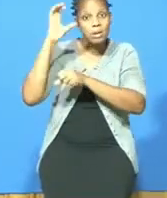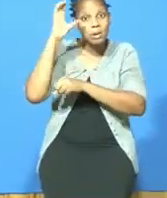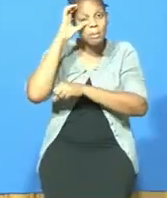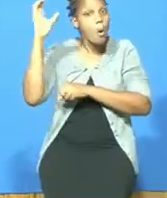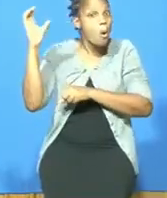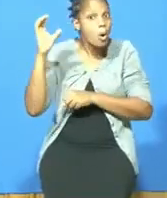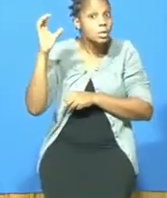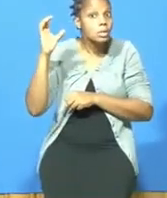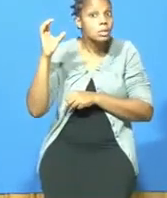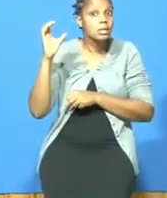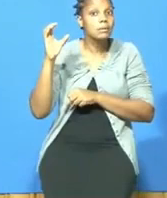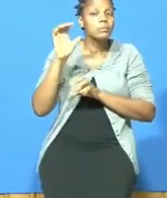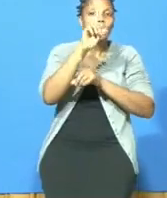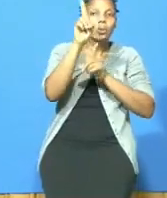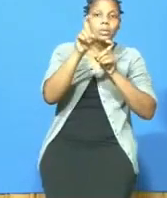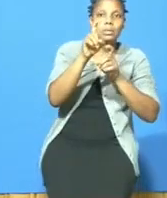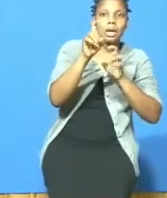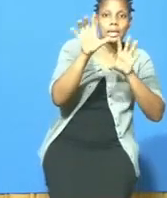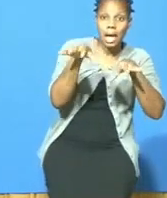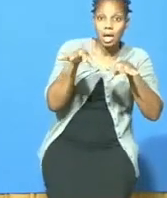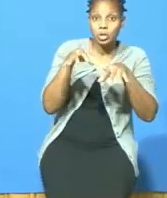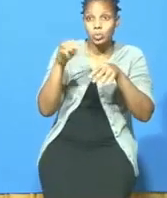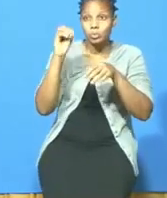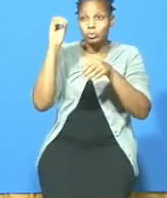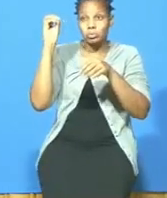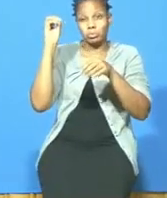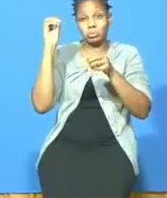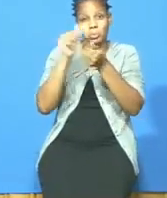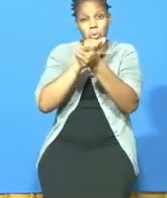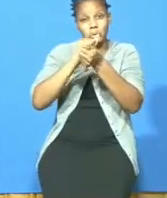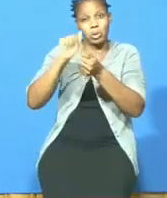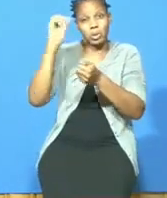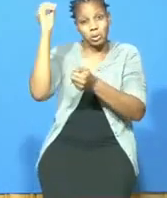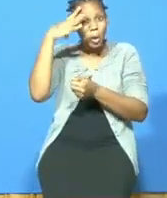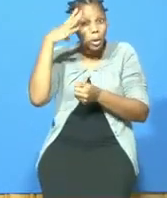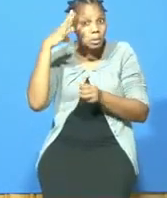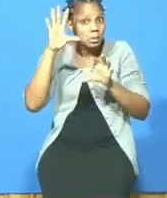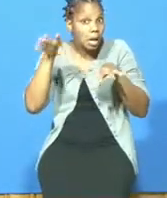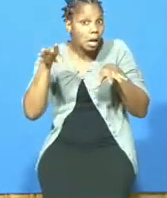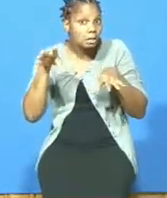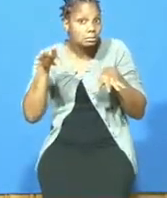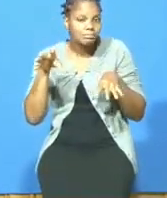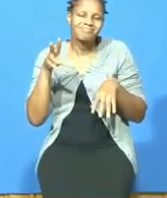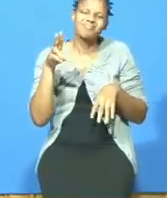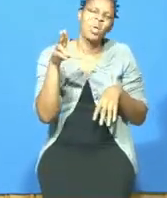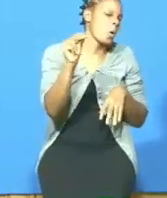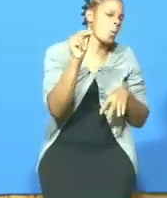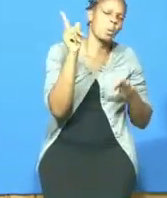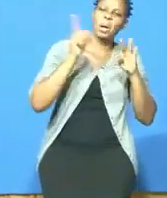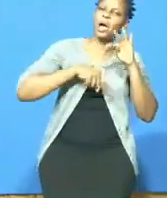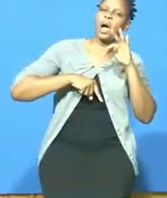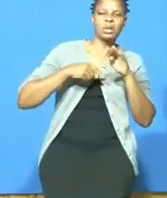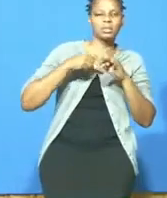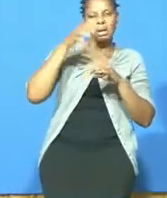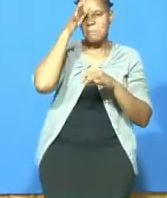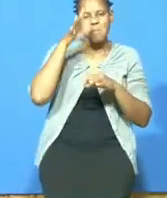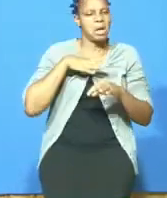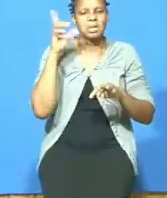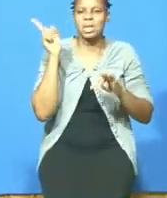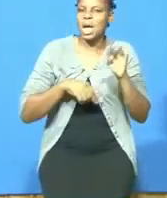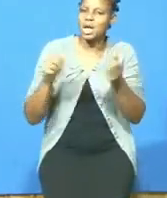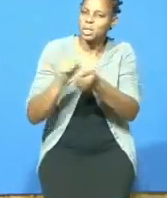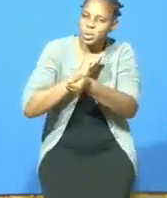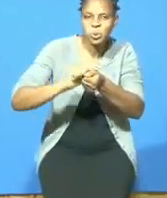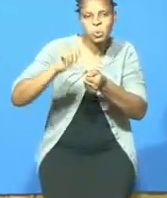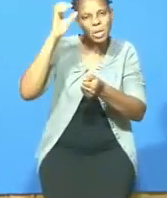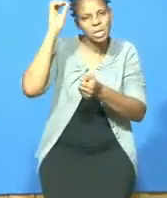going now. Can you get rid of the sun even if you want to? You cannot. Man cannot get rid of the sun